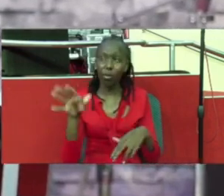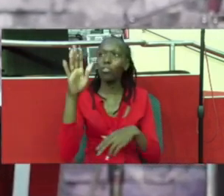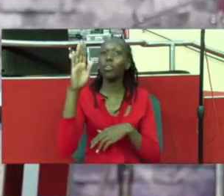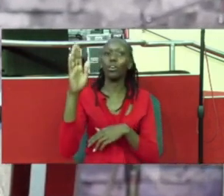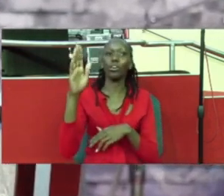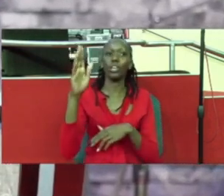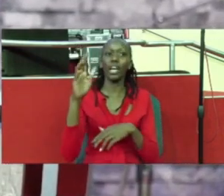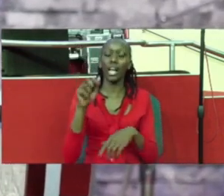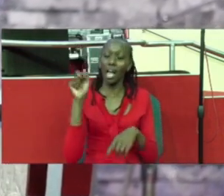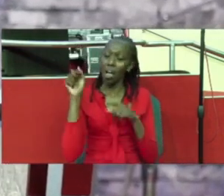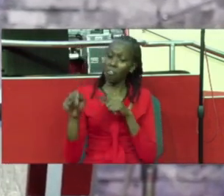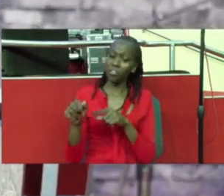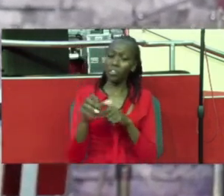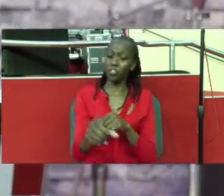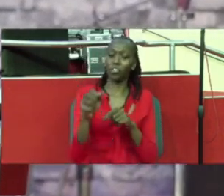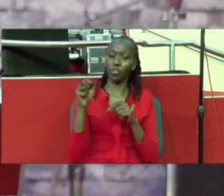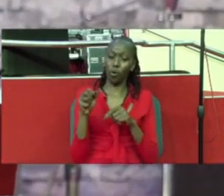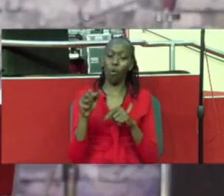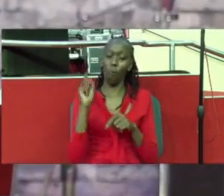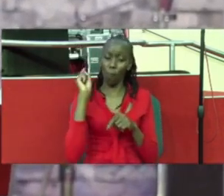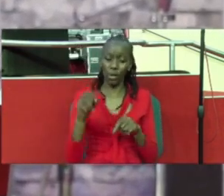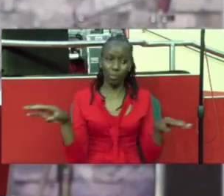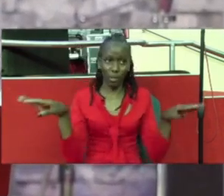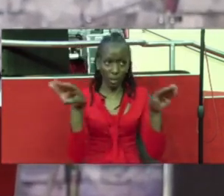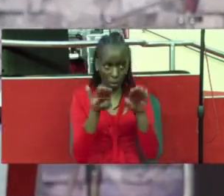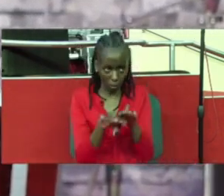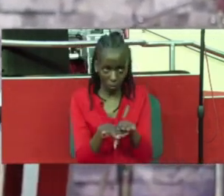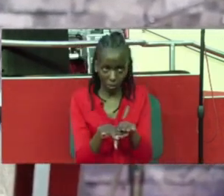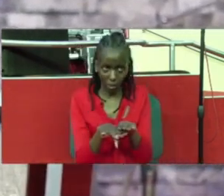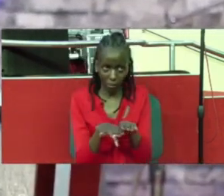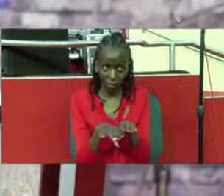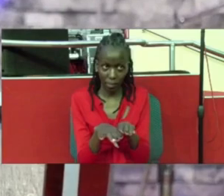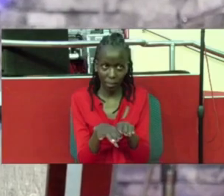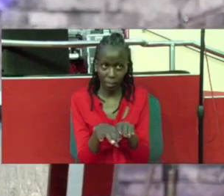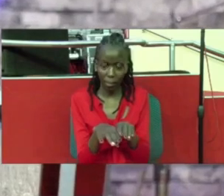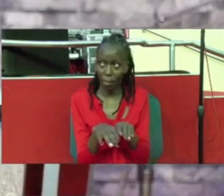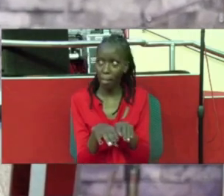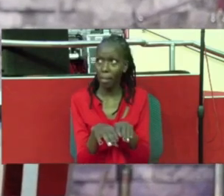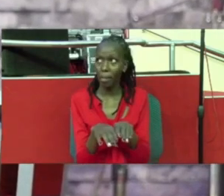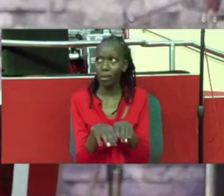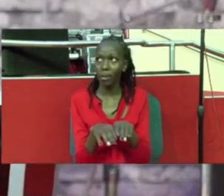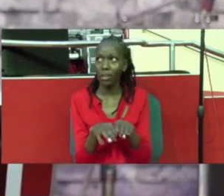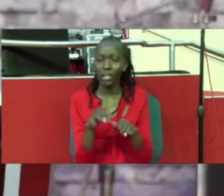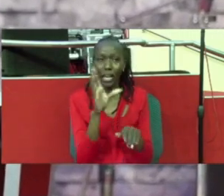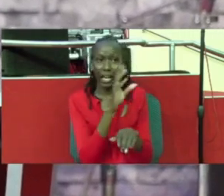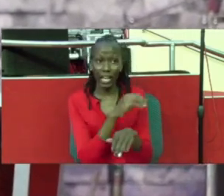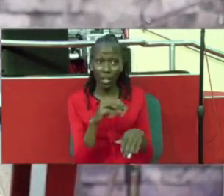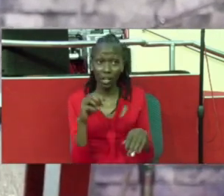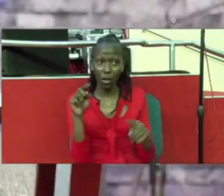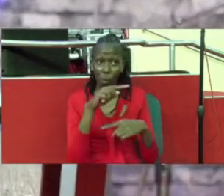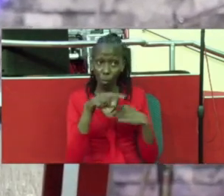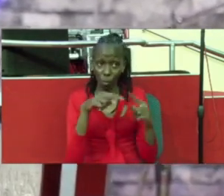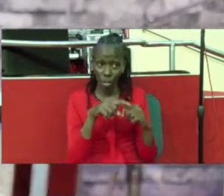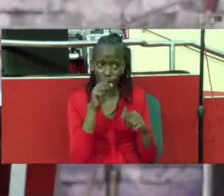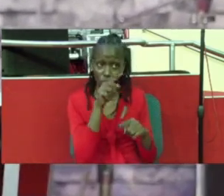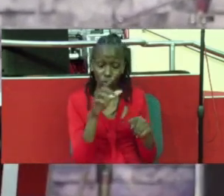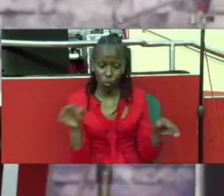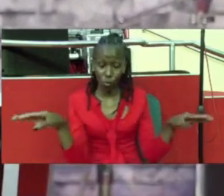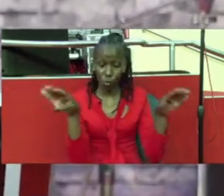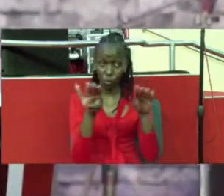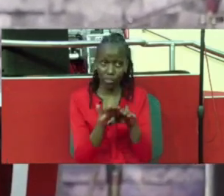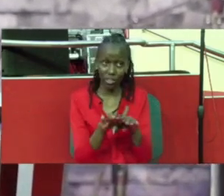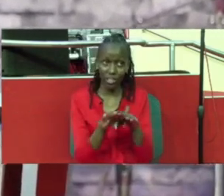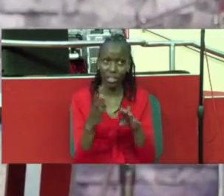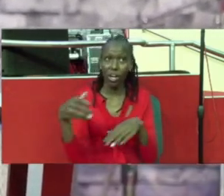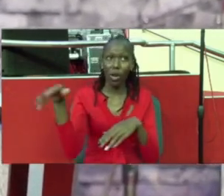door must be closed, kwa mlango huu lazima ufungike, and when you close it, na unapofunga, the Lord